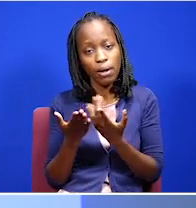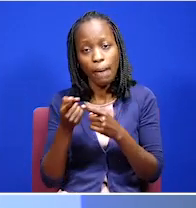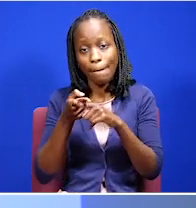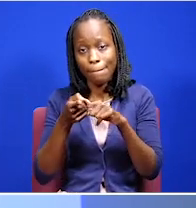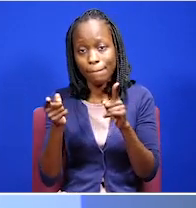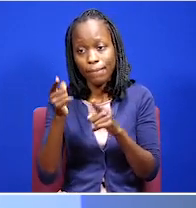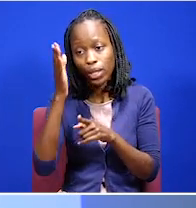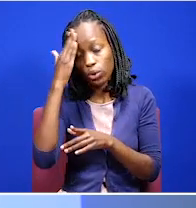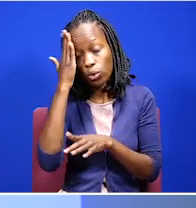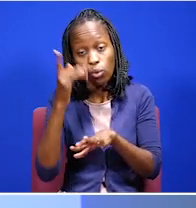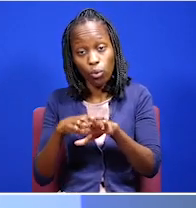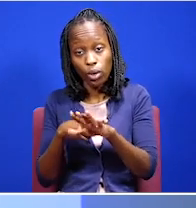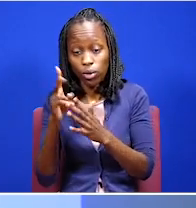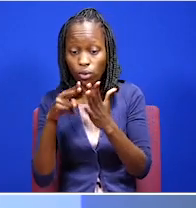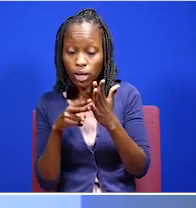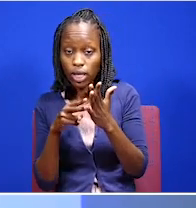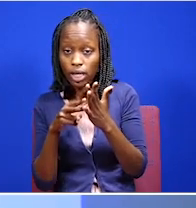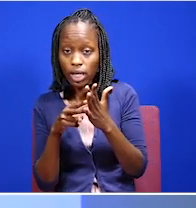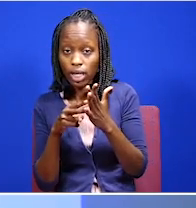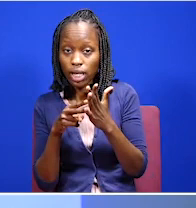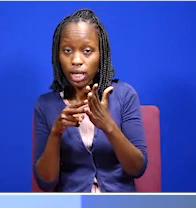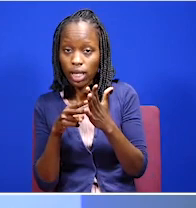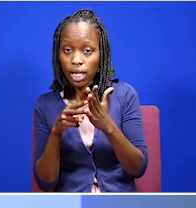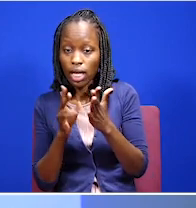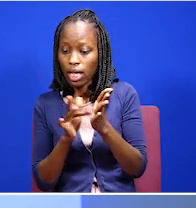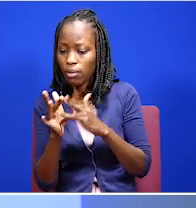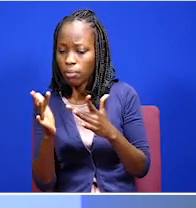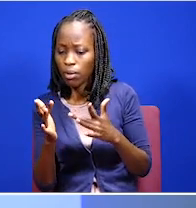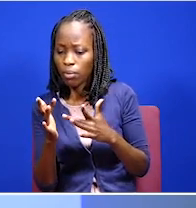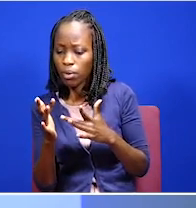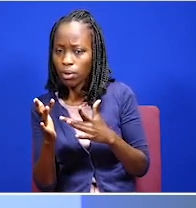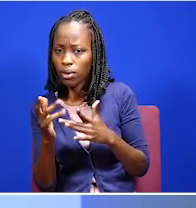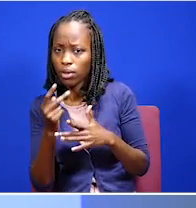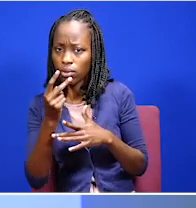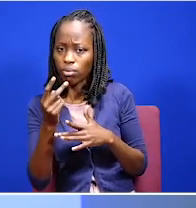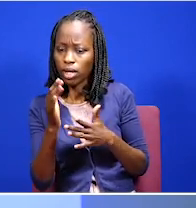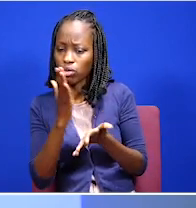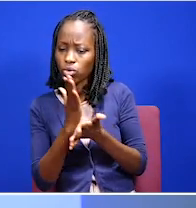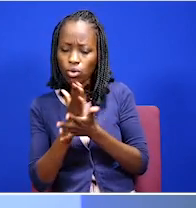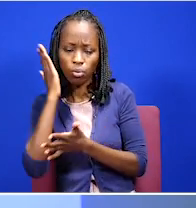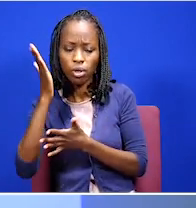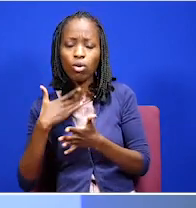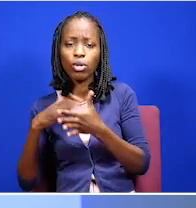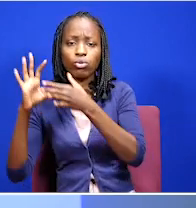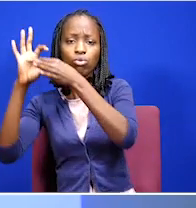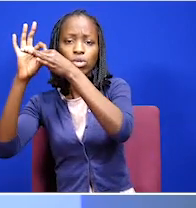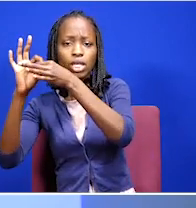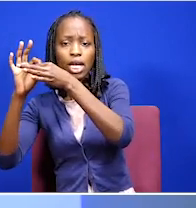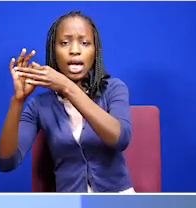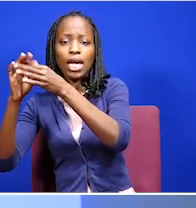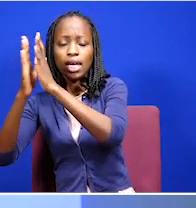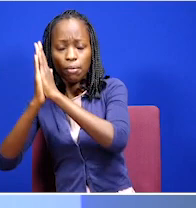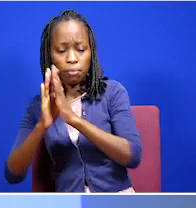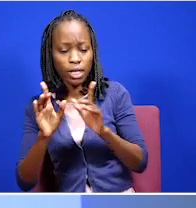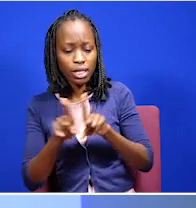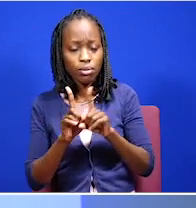we need to sleep. But you know what? When you read that 18, it's like Peter wanted to connect